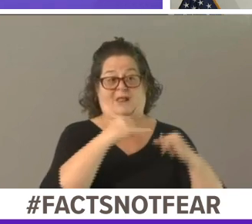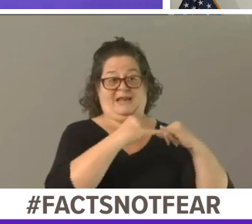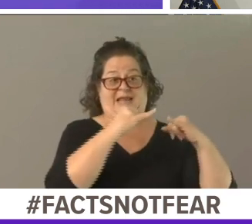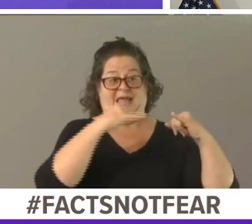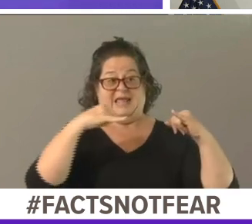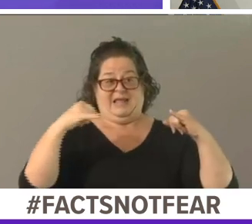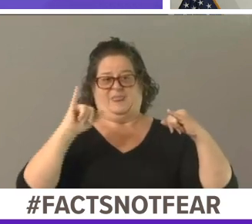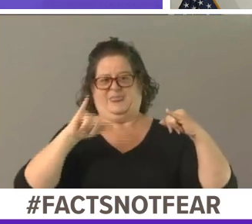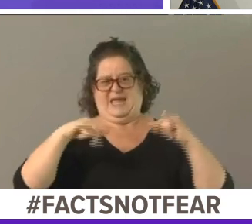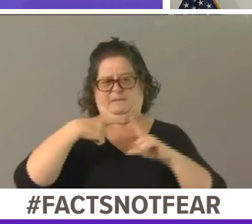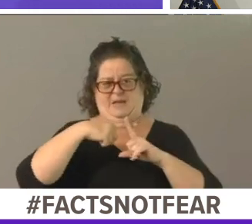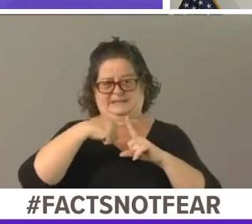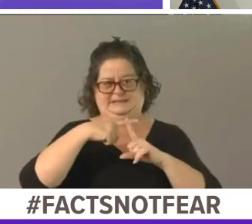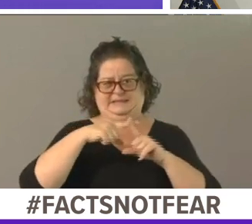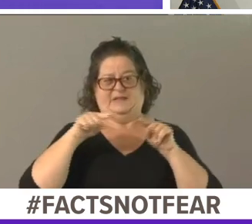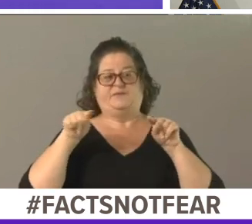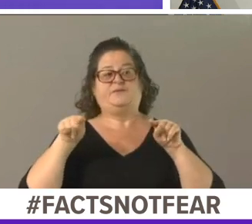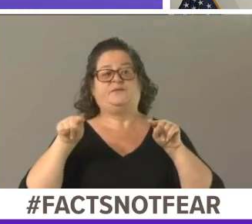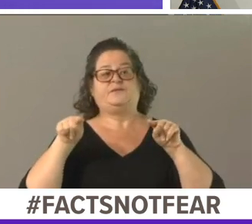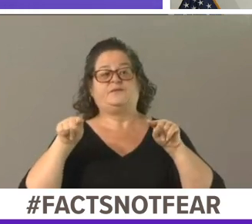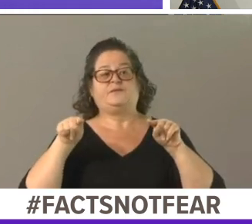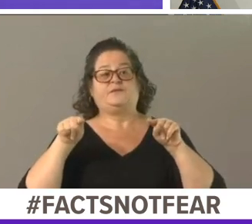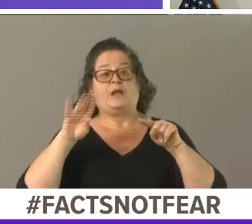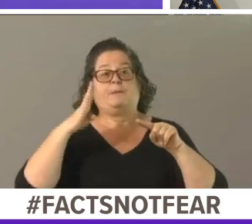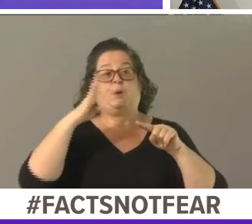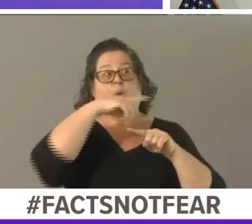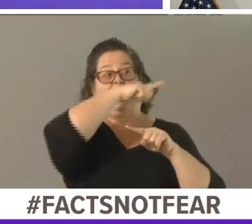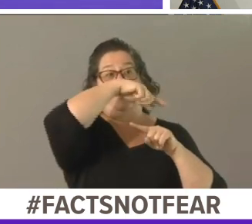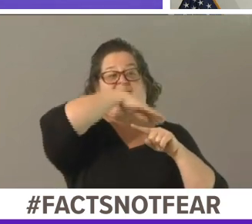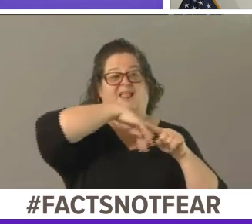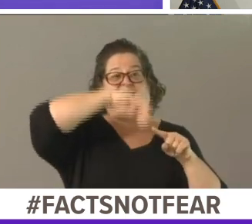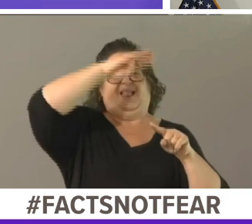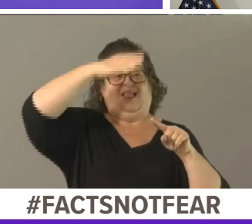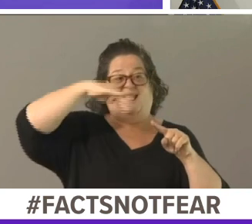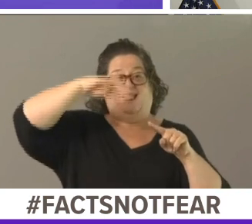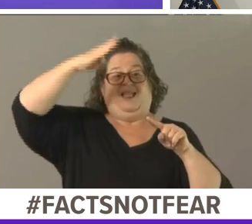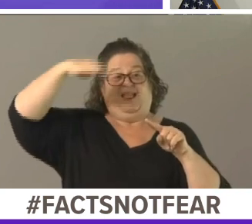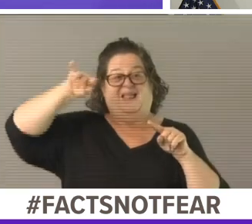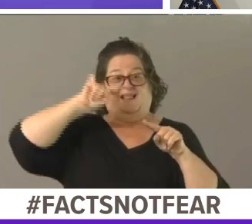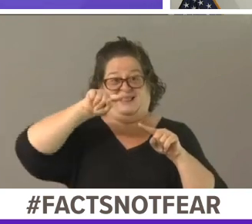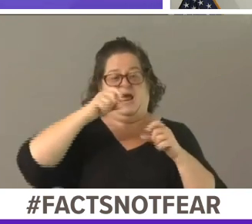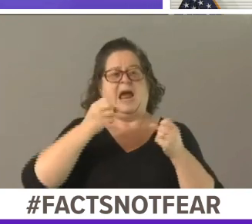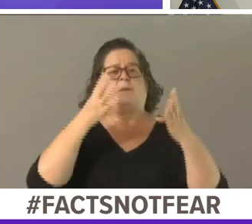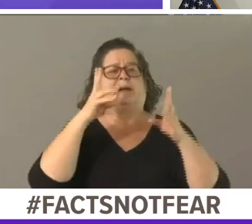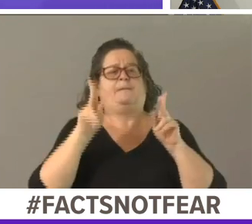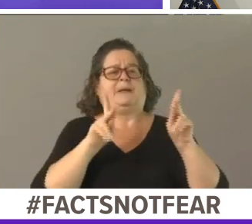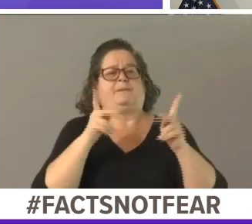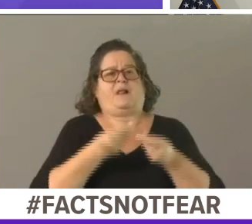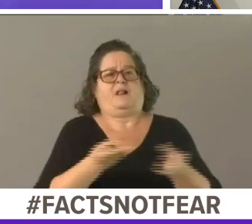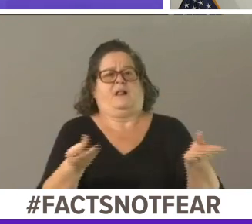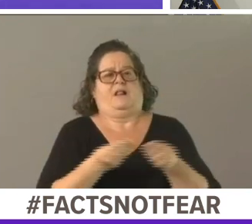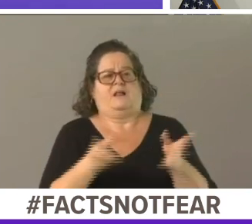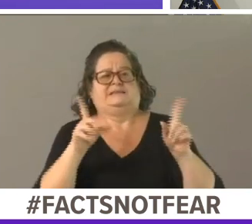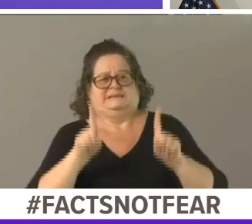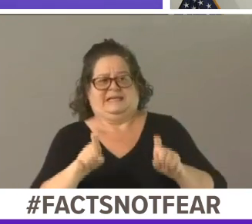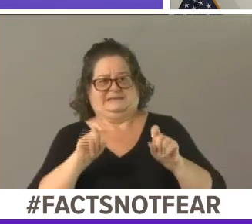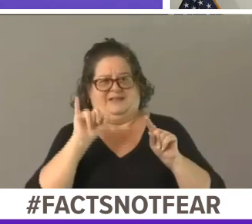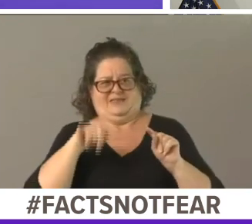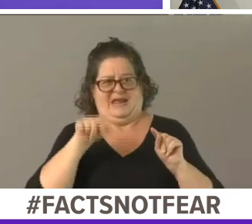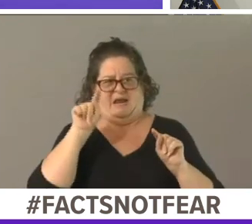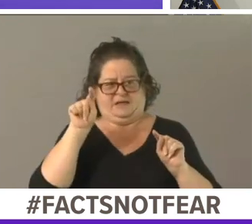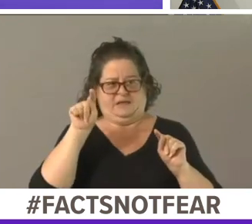the number of tests that are done, both PCR tests and this is just all PCR